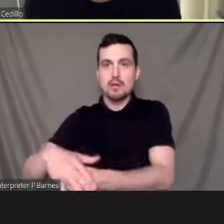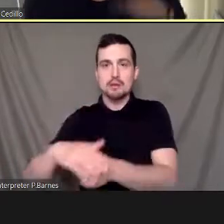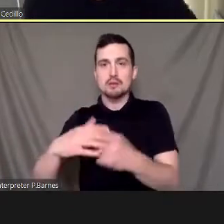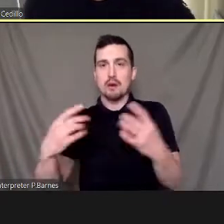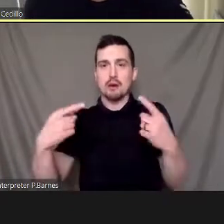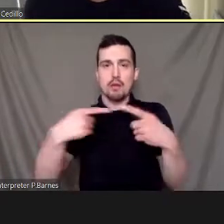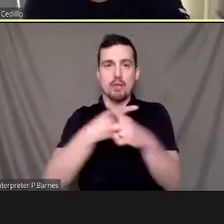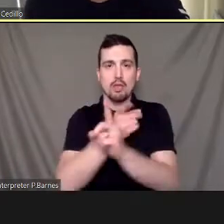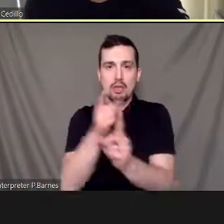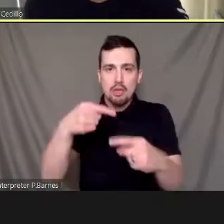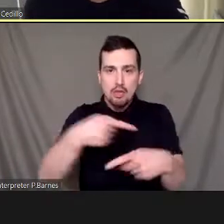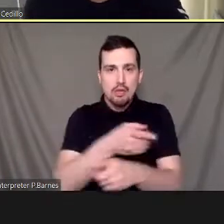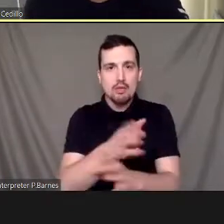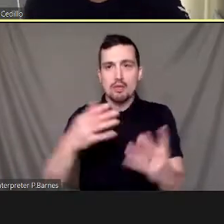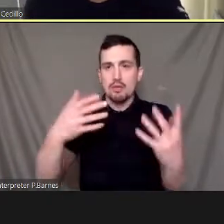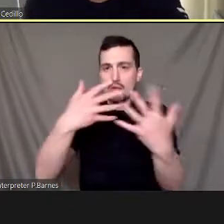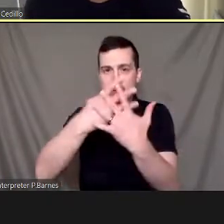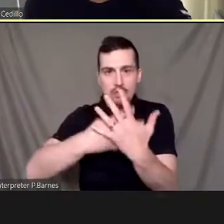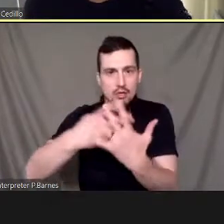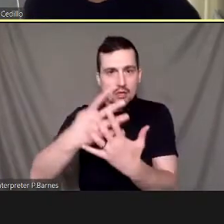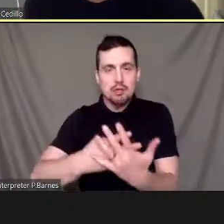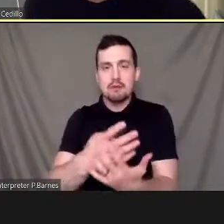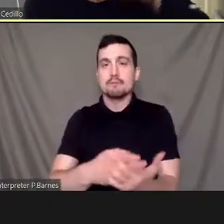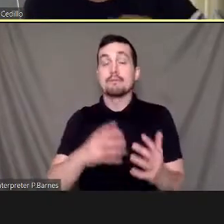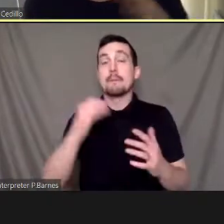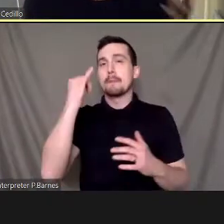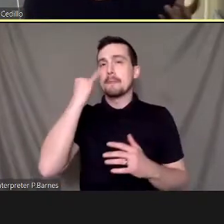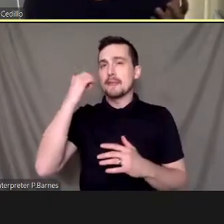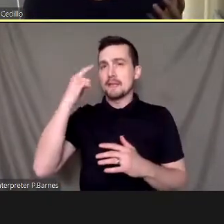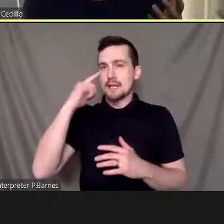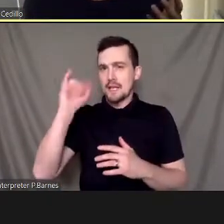intertwined. So if you study,